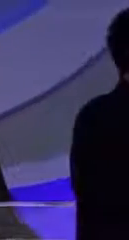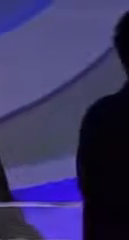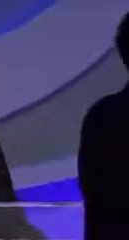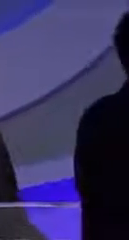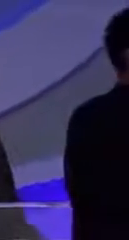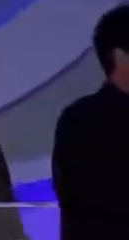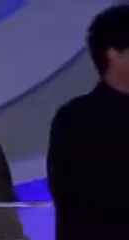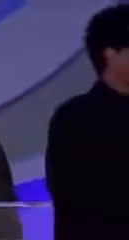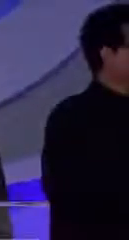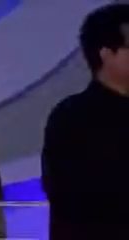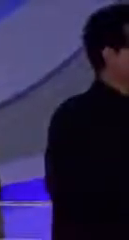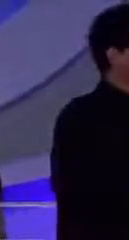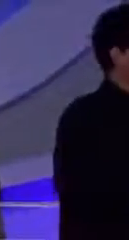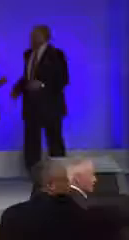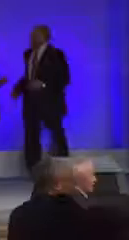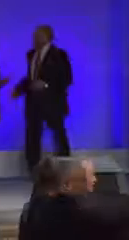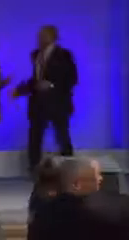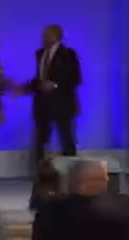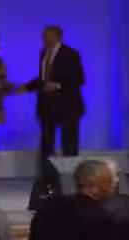We're blessed.